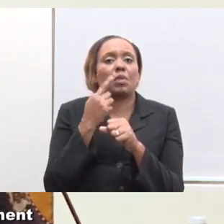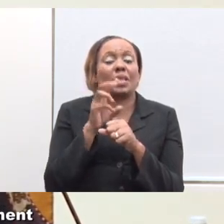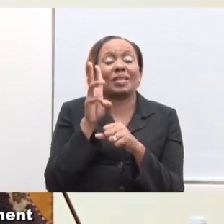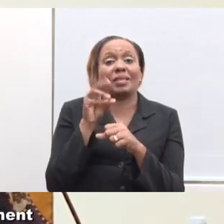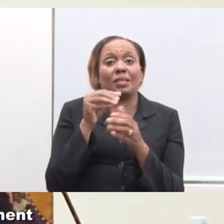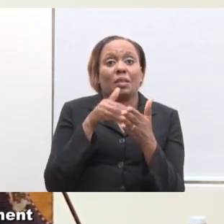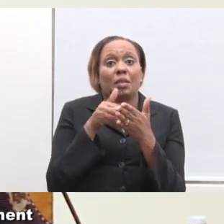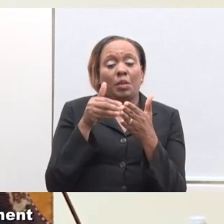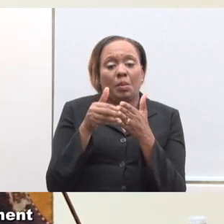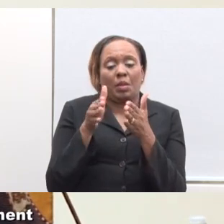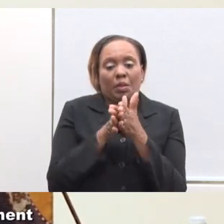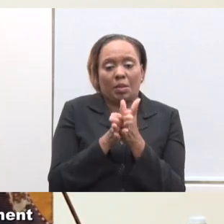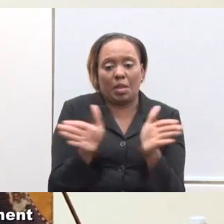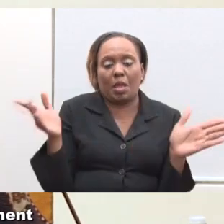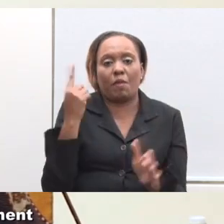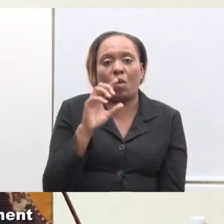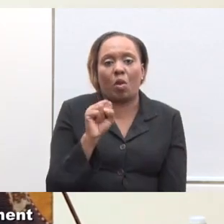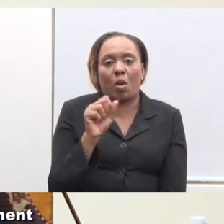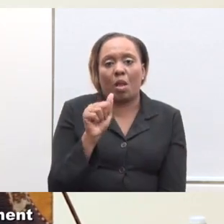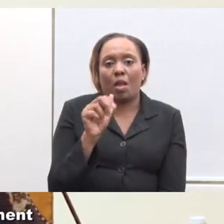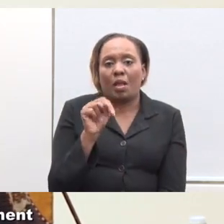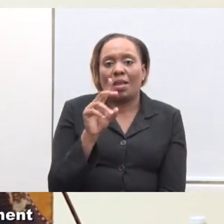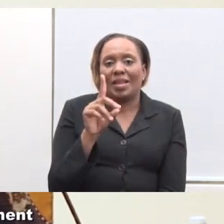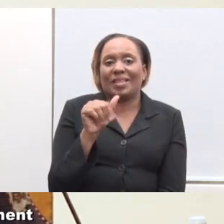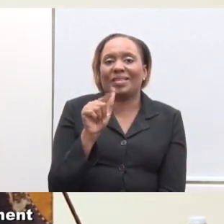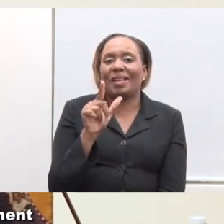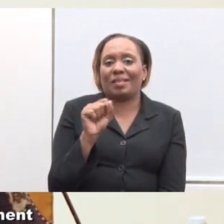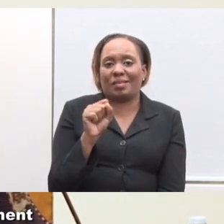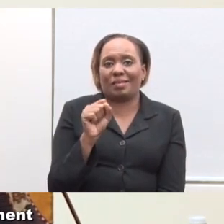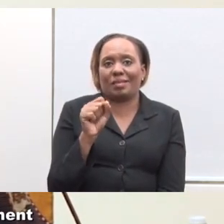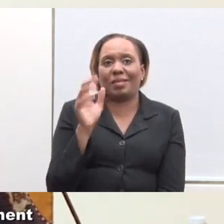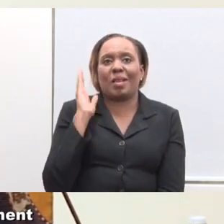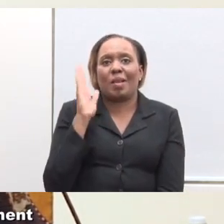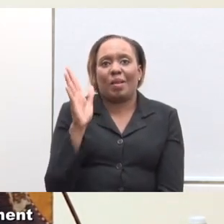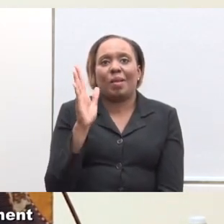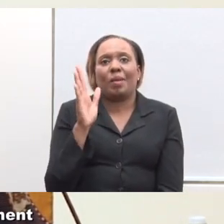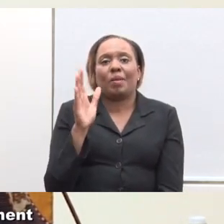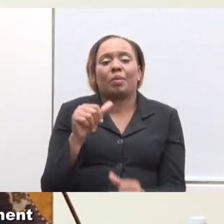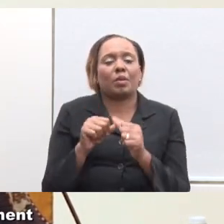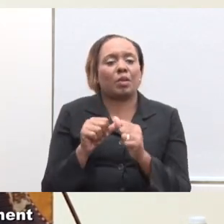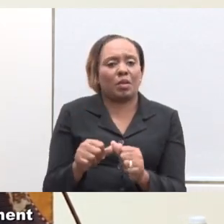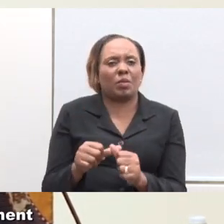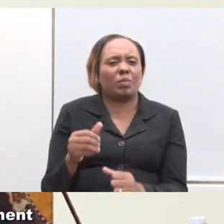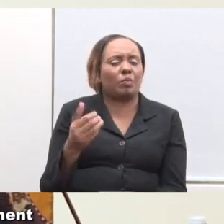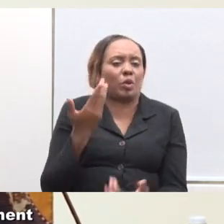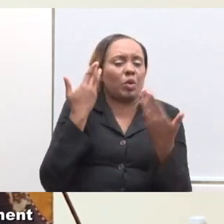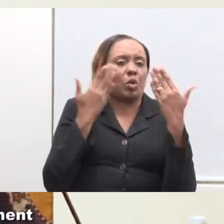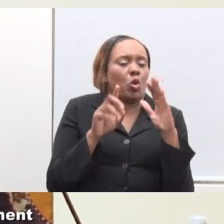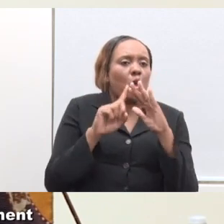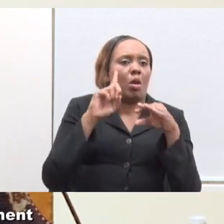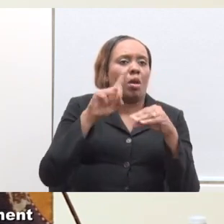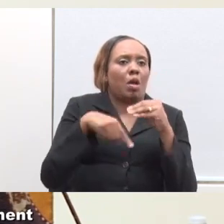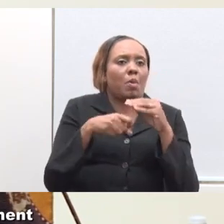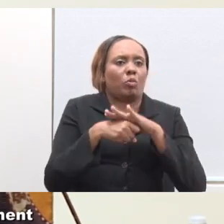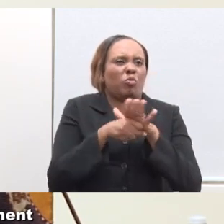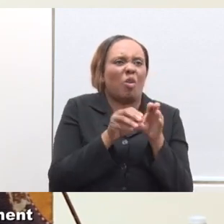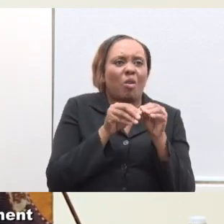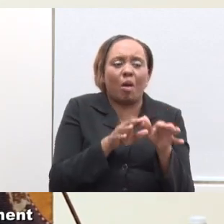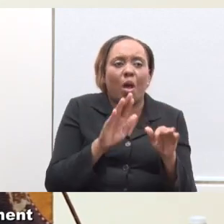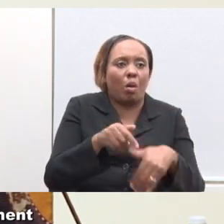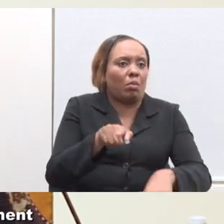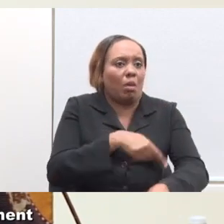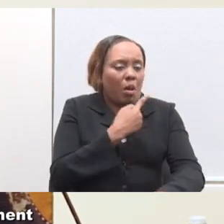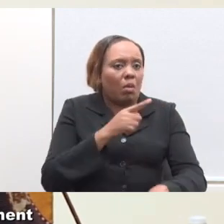million expansion of Sandals Dover will also go forward. The Indigo redevelopment of the